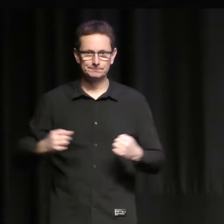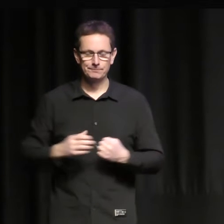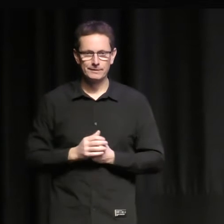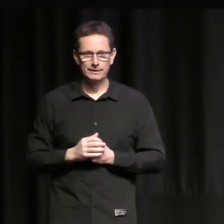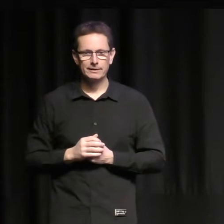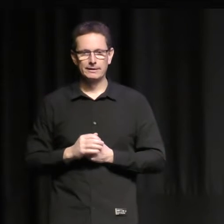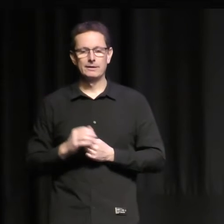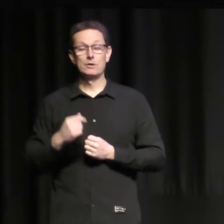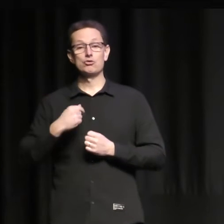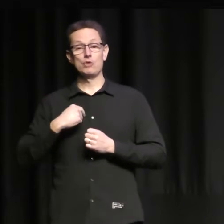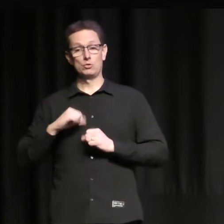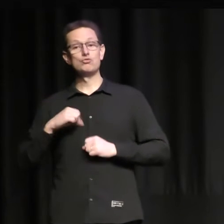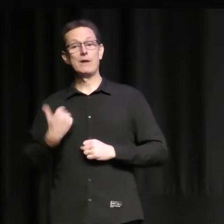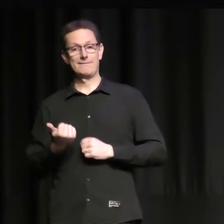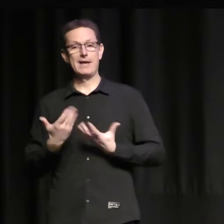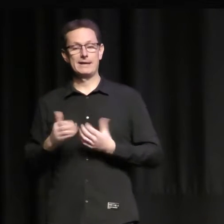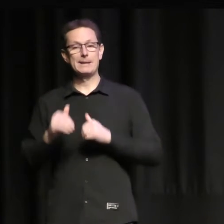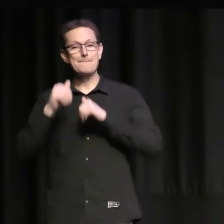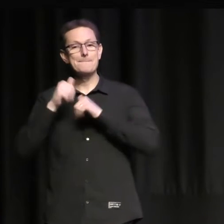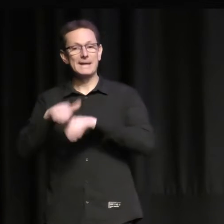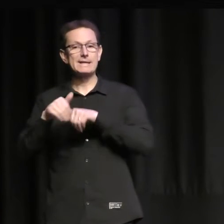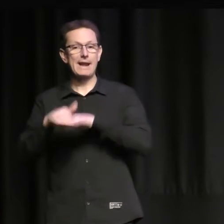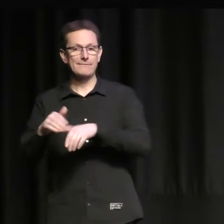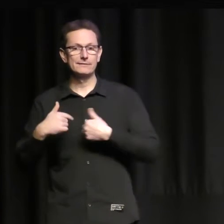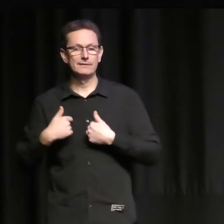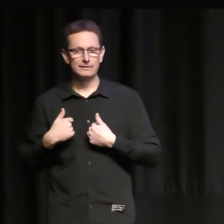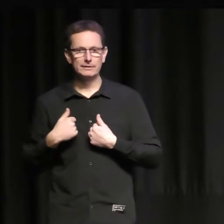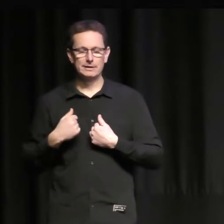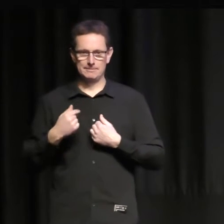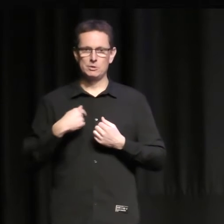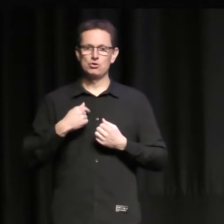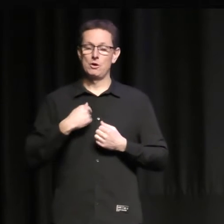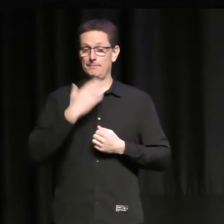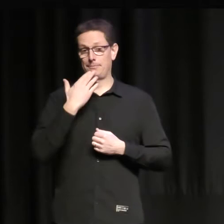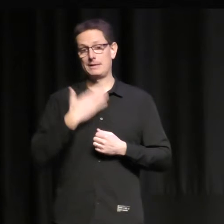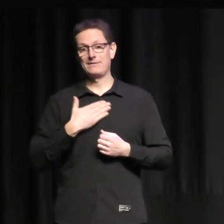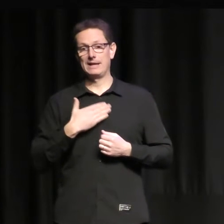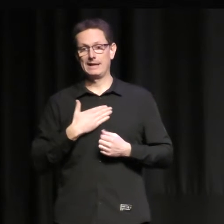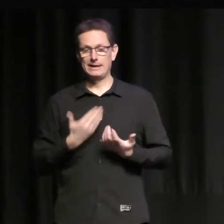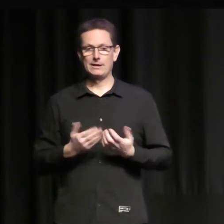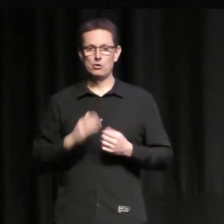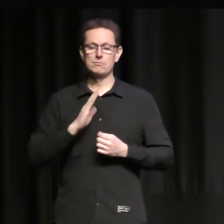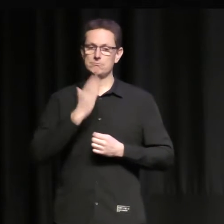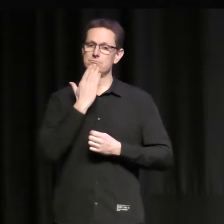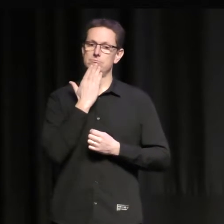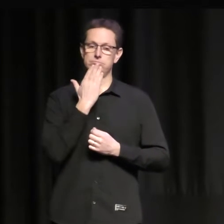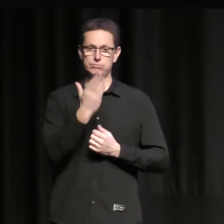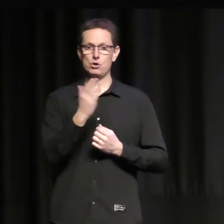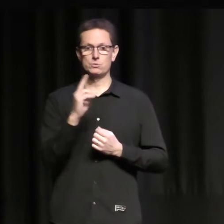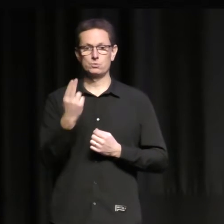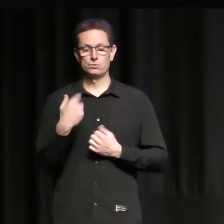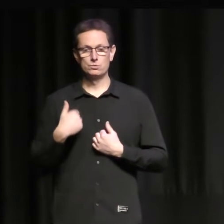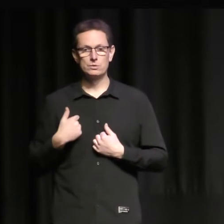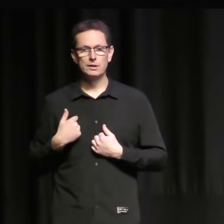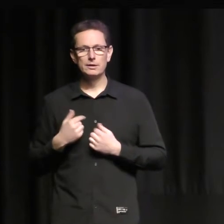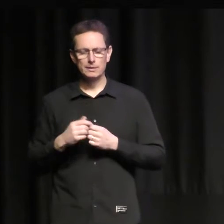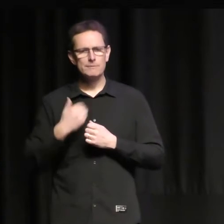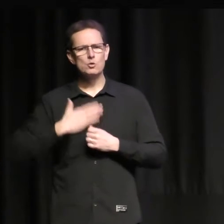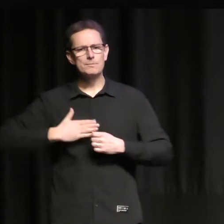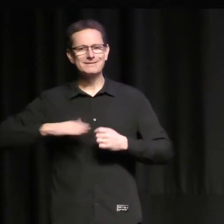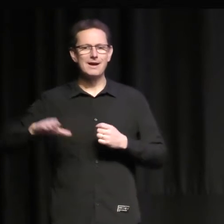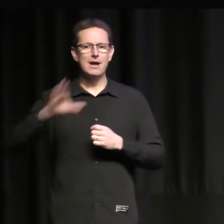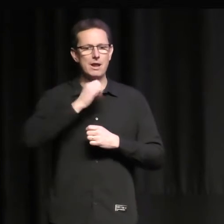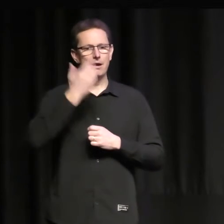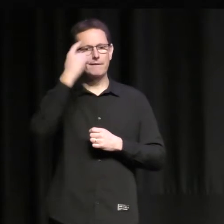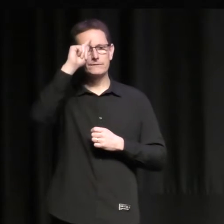And being a migrant myself, but a very privileged one by relative standards, I hope all of us can